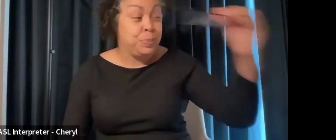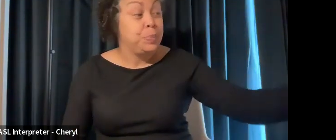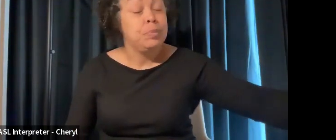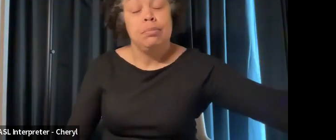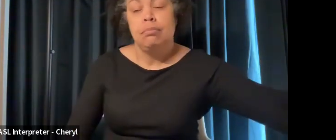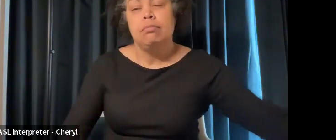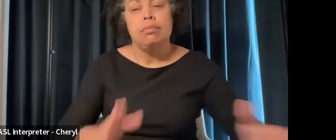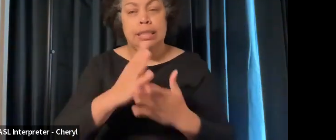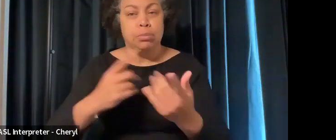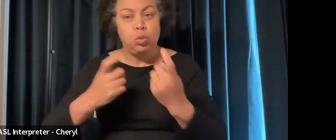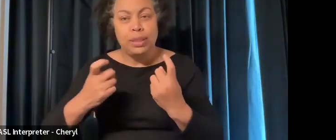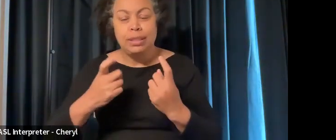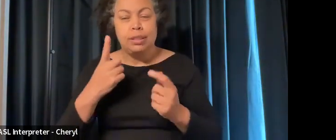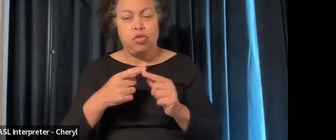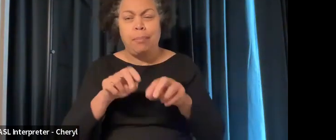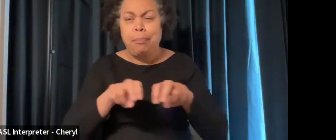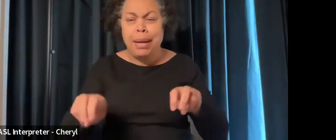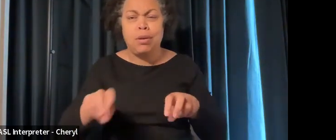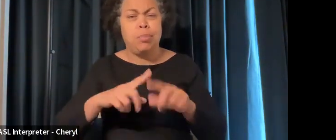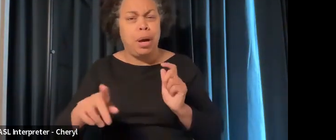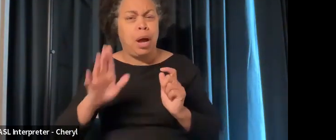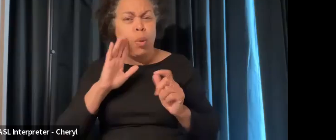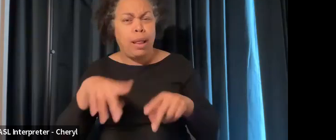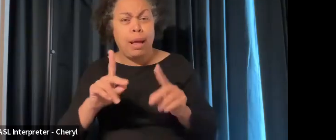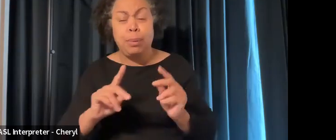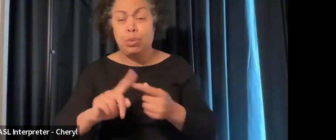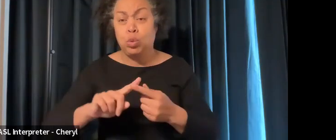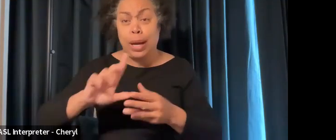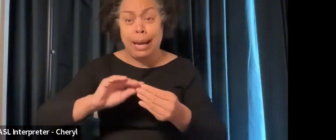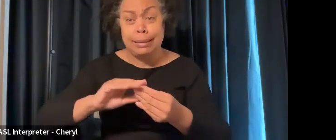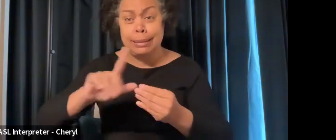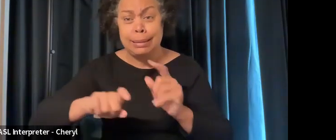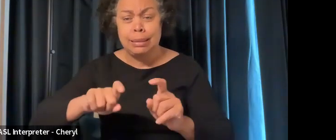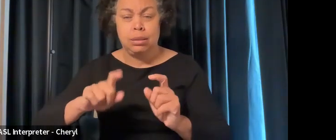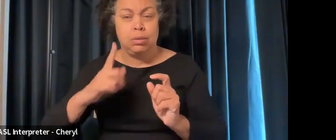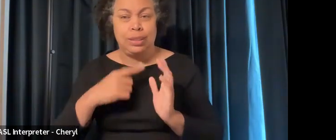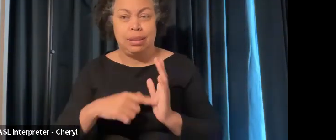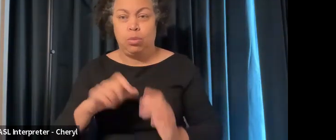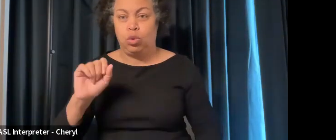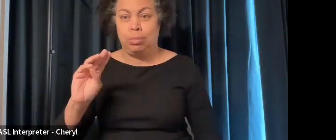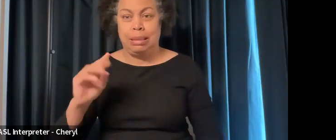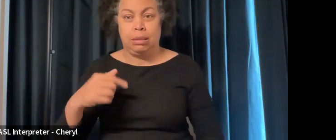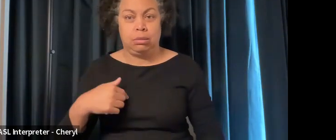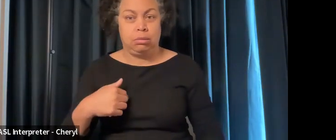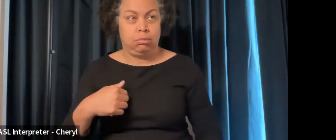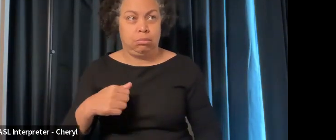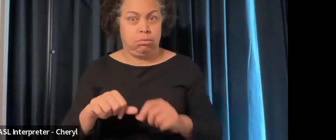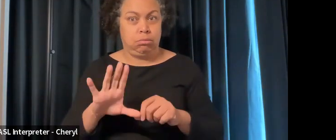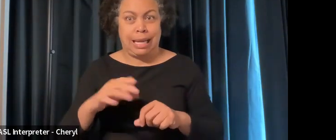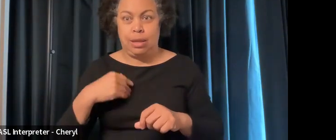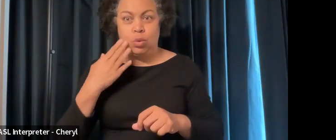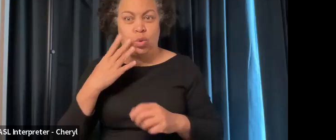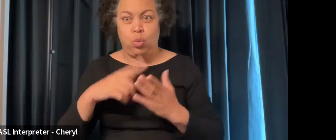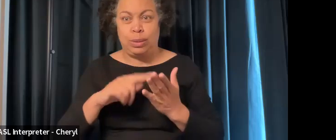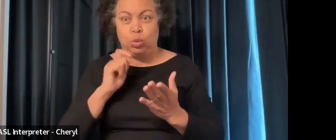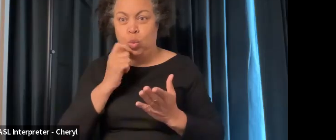some of the questions that were youth focused, like the social media. I have no idea what's cool anymore. But let's,